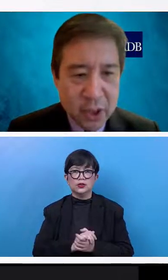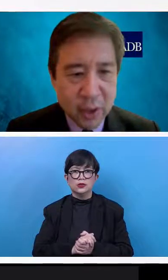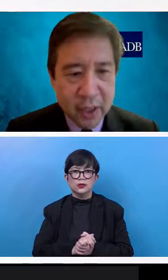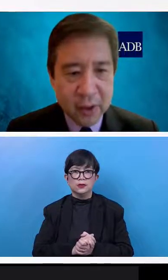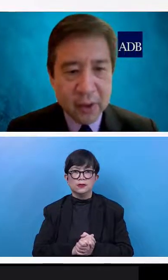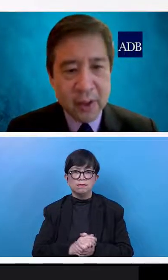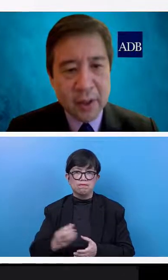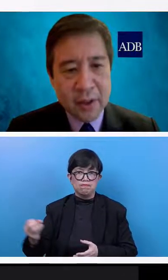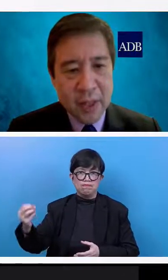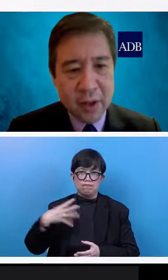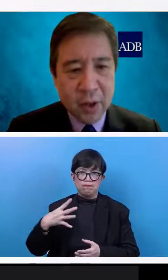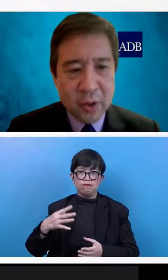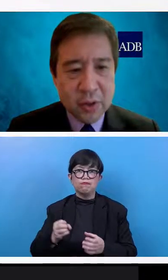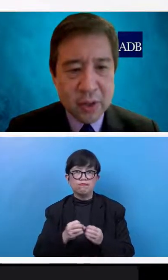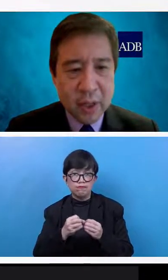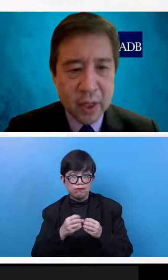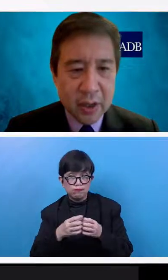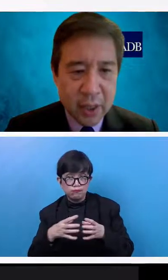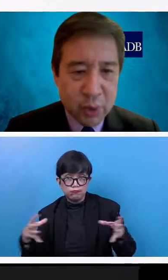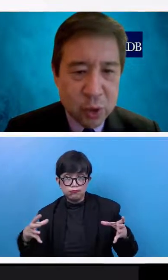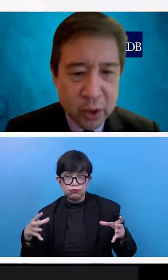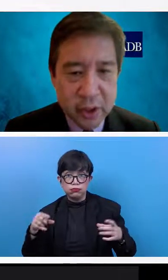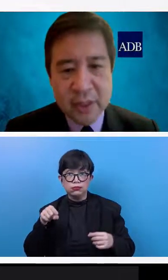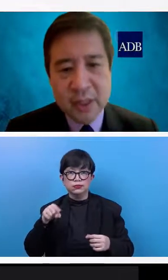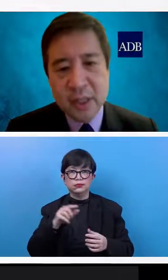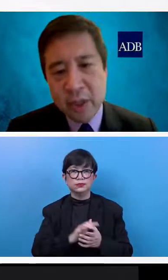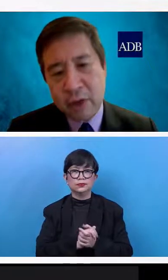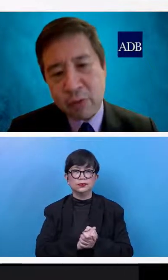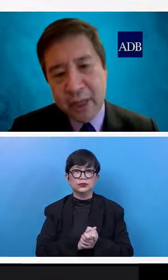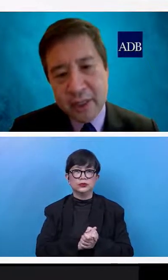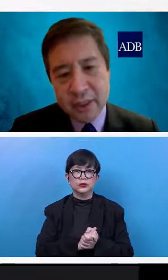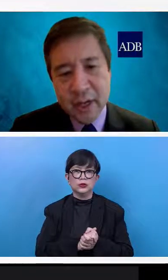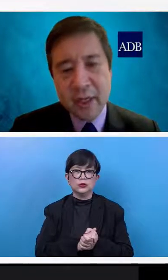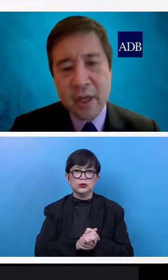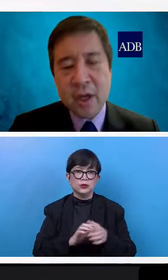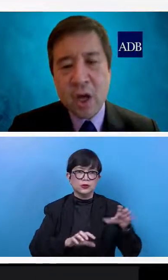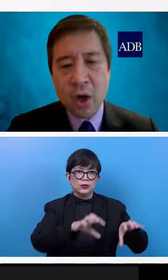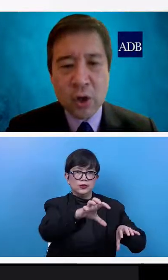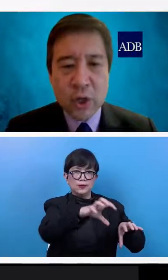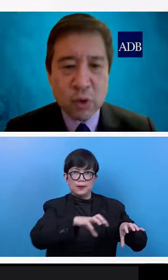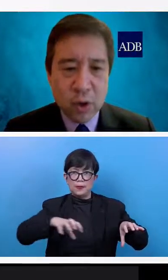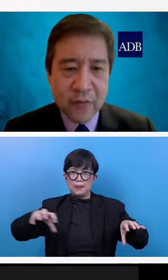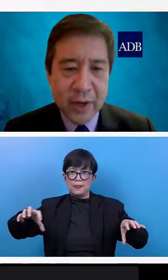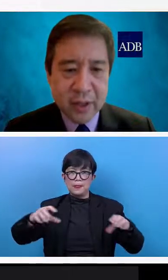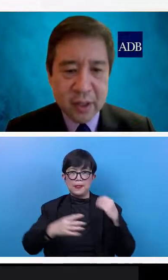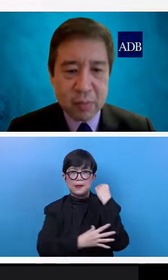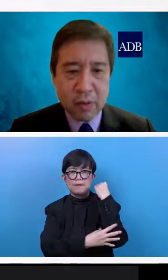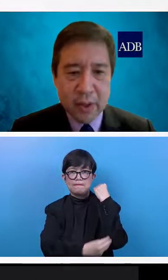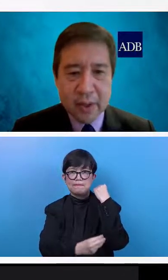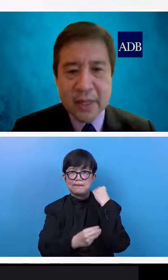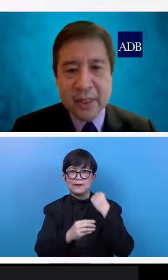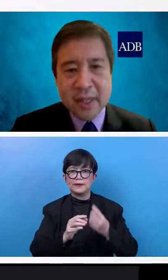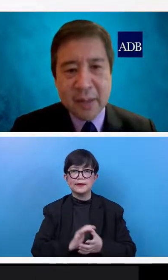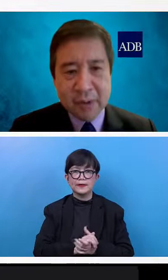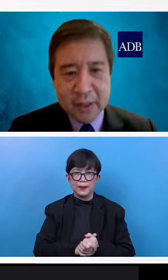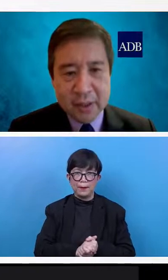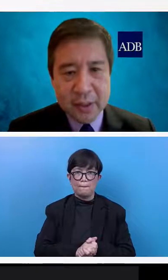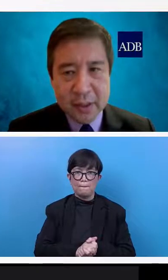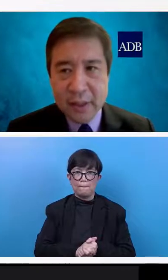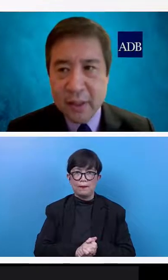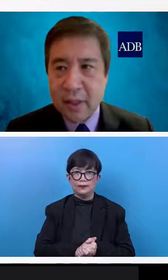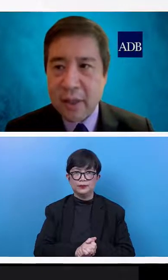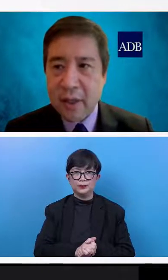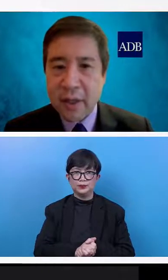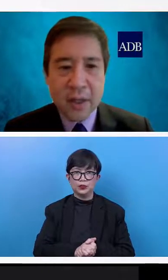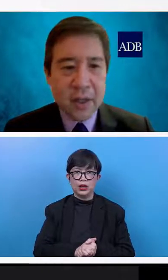much greater than those than rich quartiles. And similarly, on the right-hand side, girls were more affected than boys. Next slide, please.